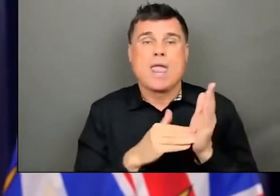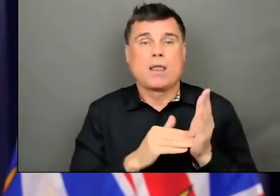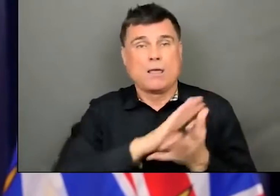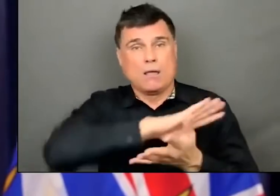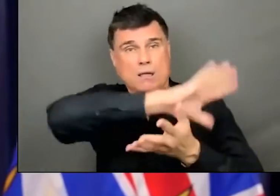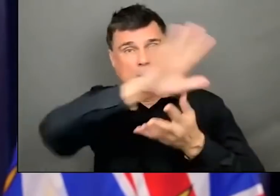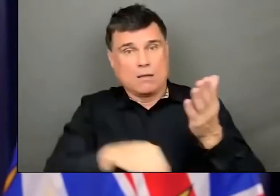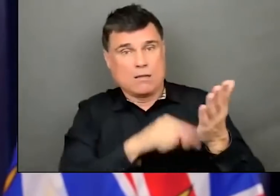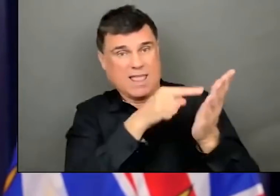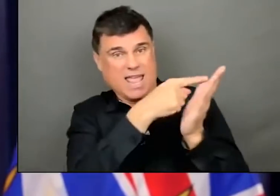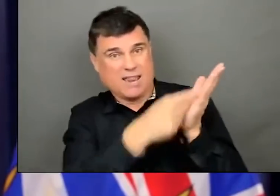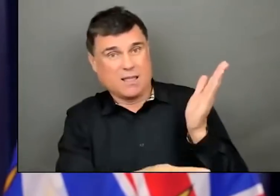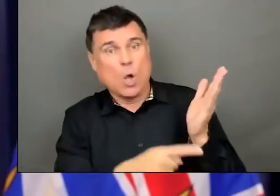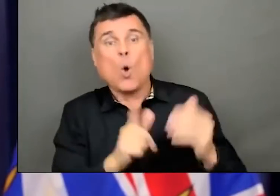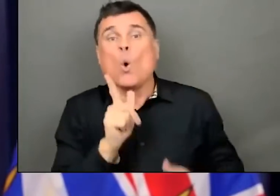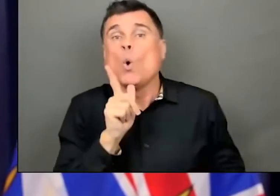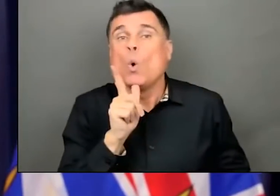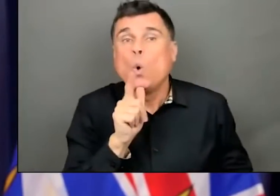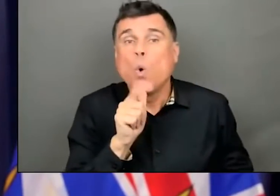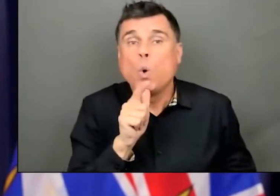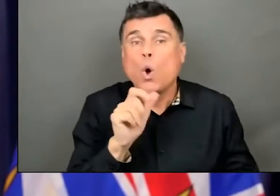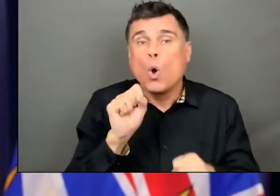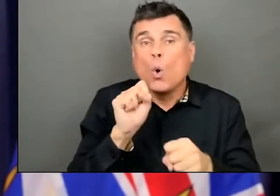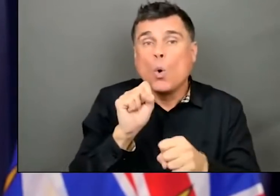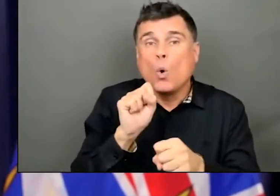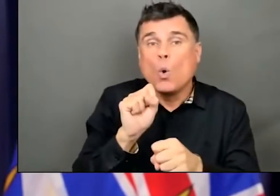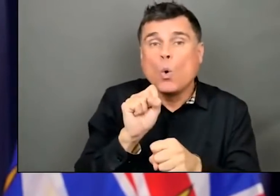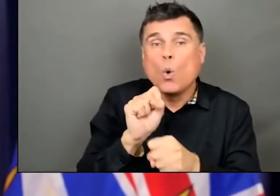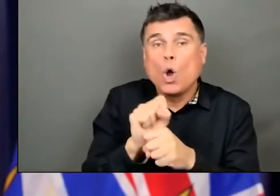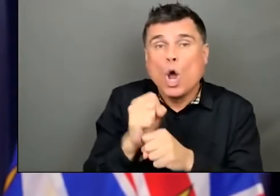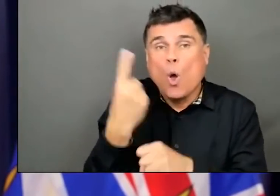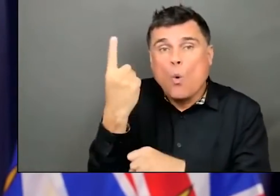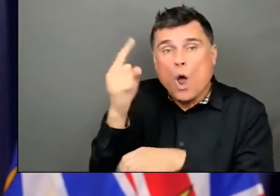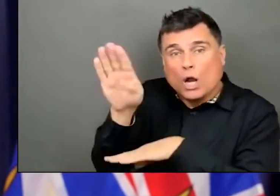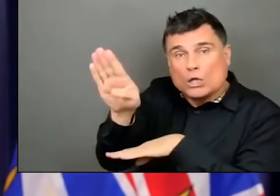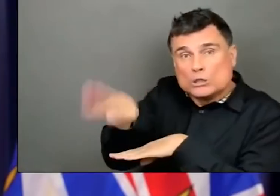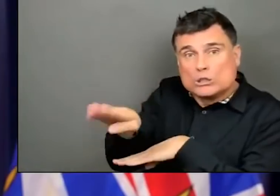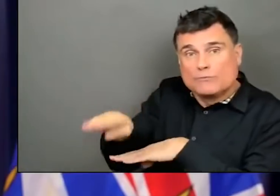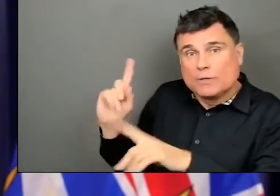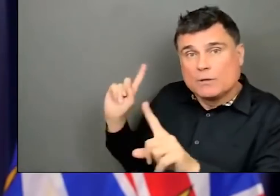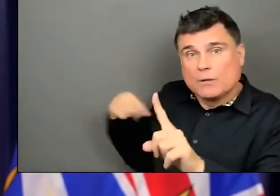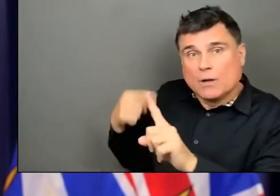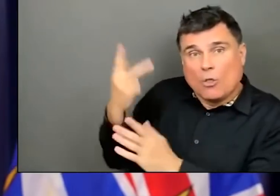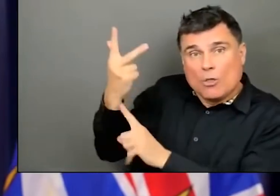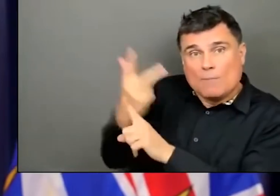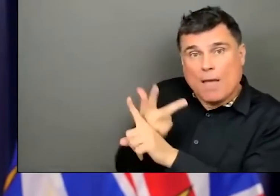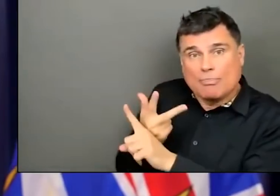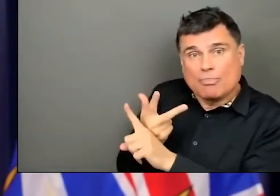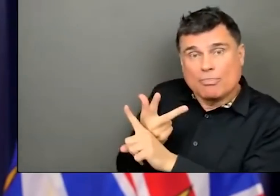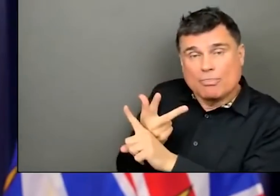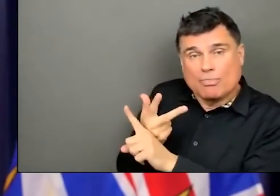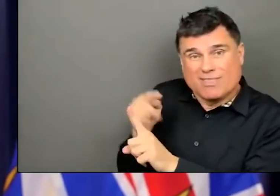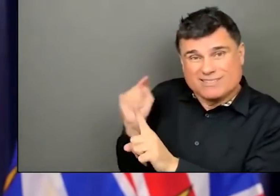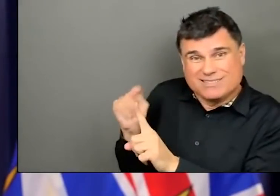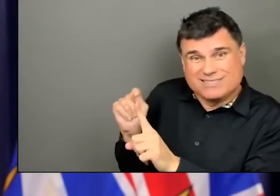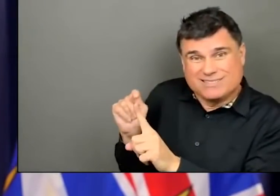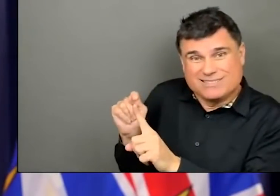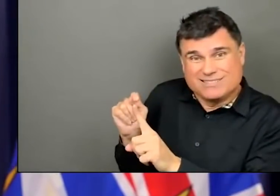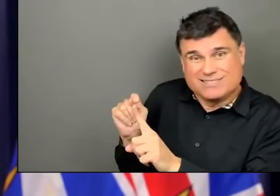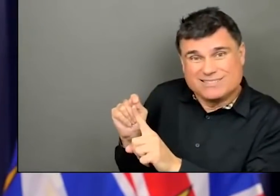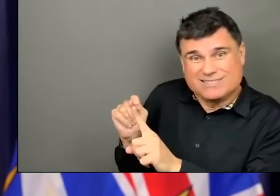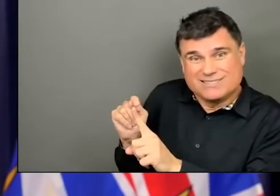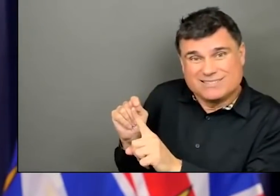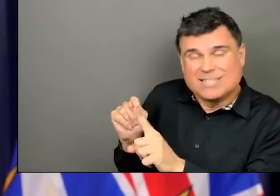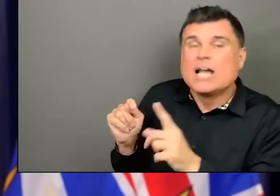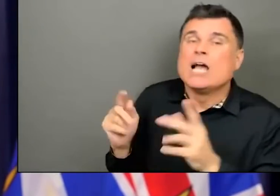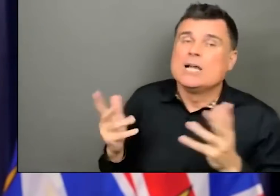worked at least one shift in the last 3 months. So it doesn't represent FTEs, but it is obviously a significant challenge. Principally, it's been a